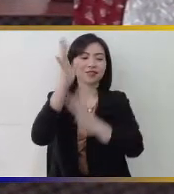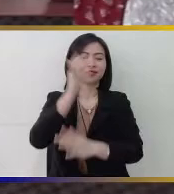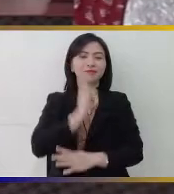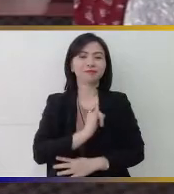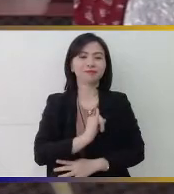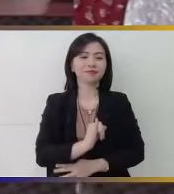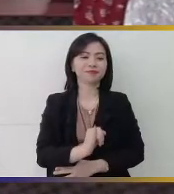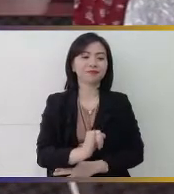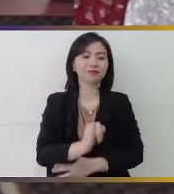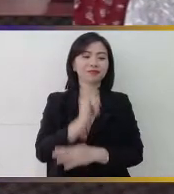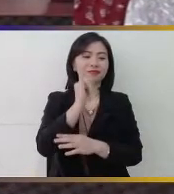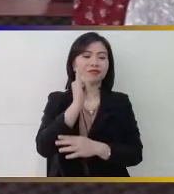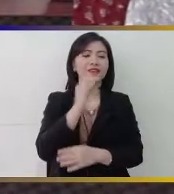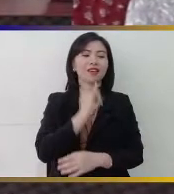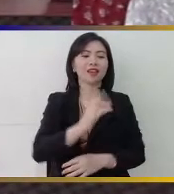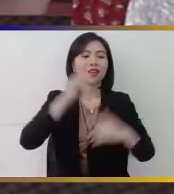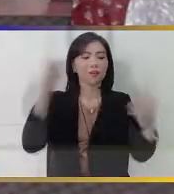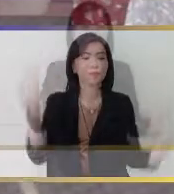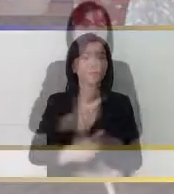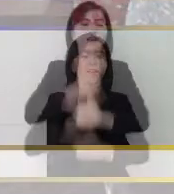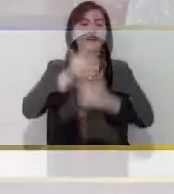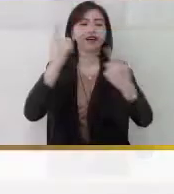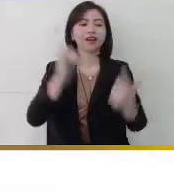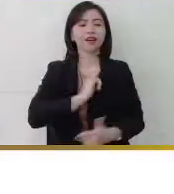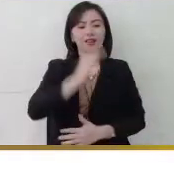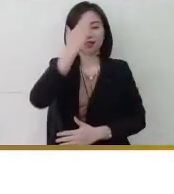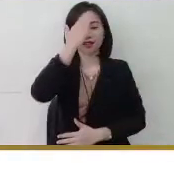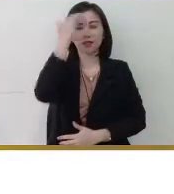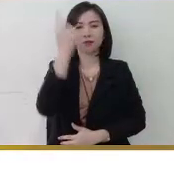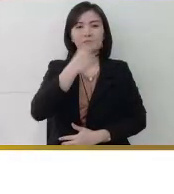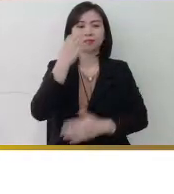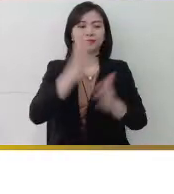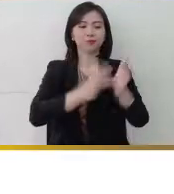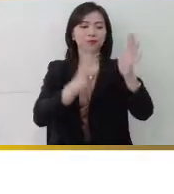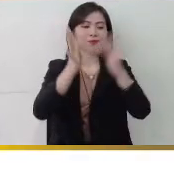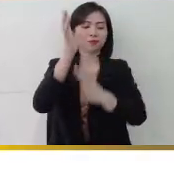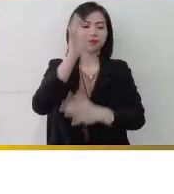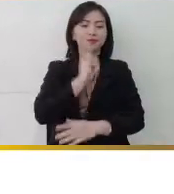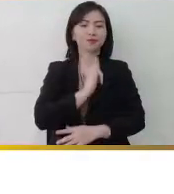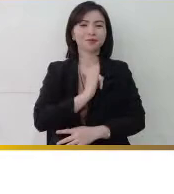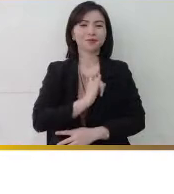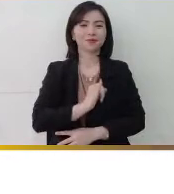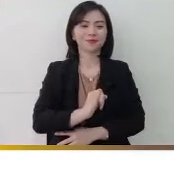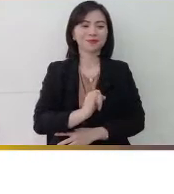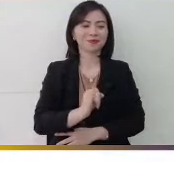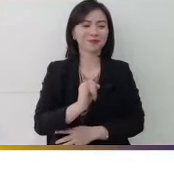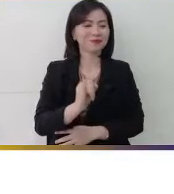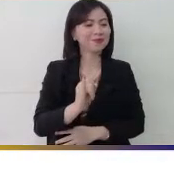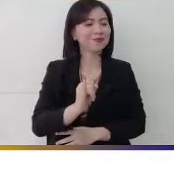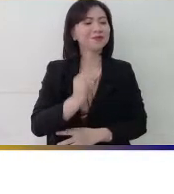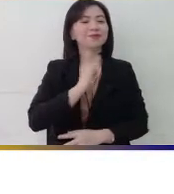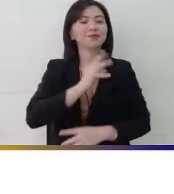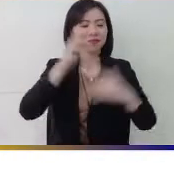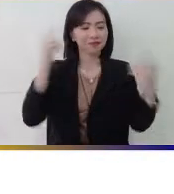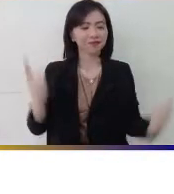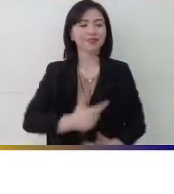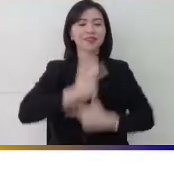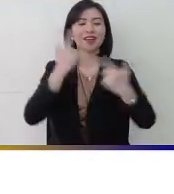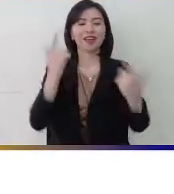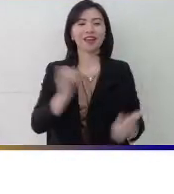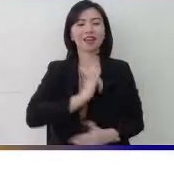Jesus is. I'm glad I know who Jesus is.